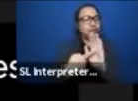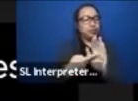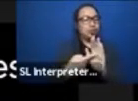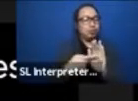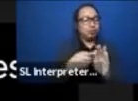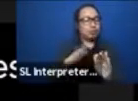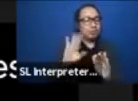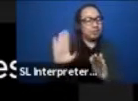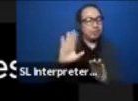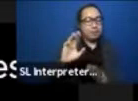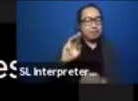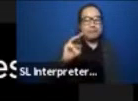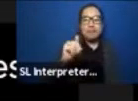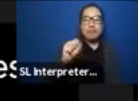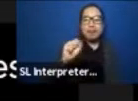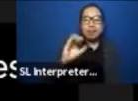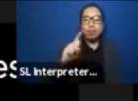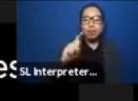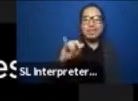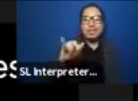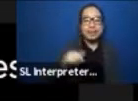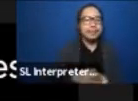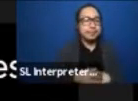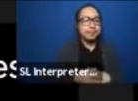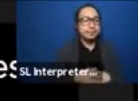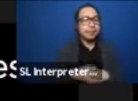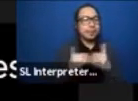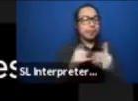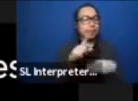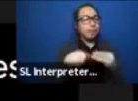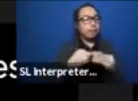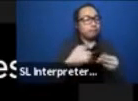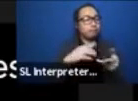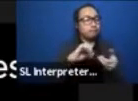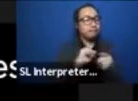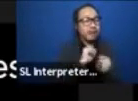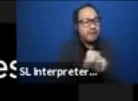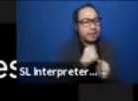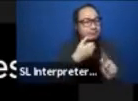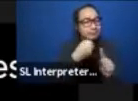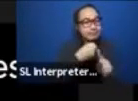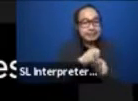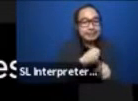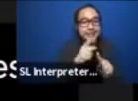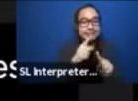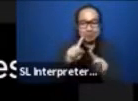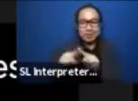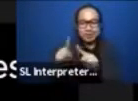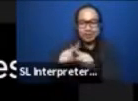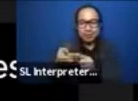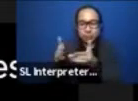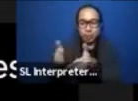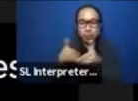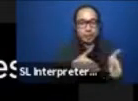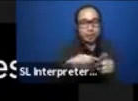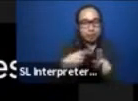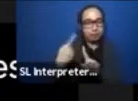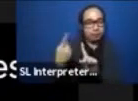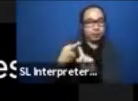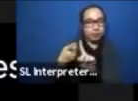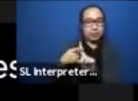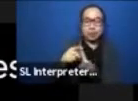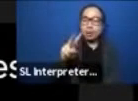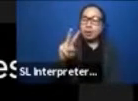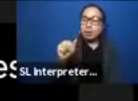in terms of violence, violence was seen in two different ways. One was violence against women or gender-based violence, where